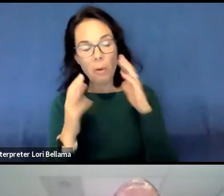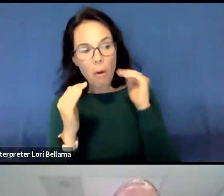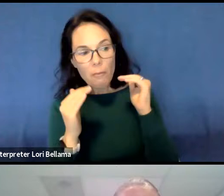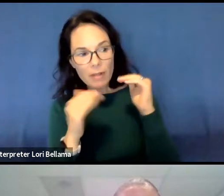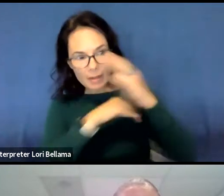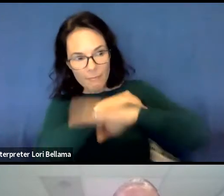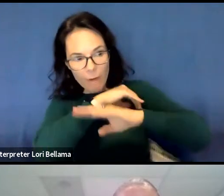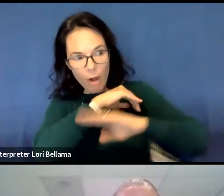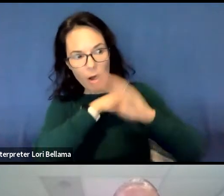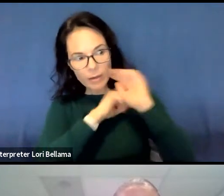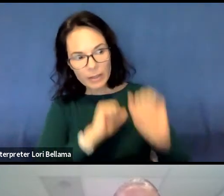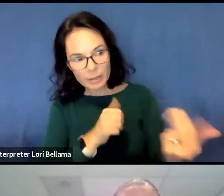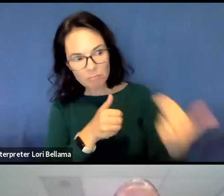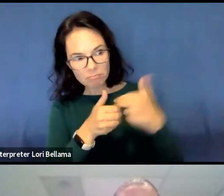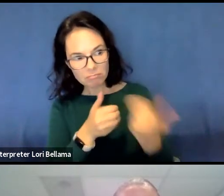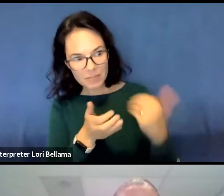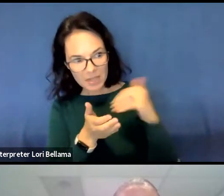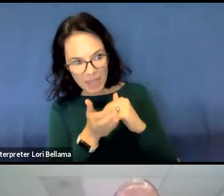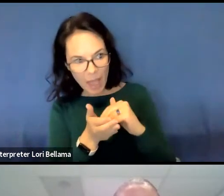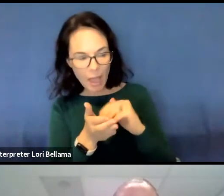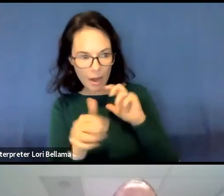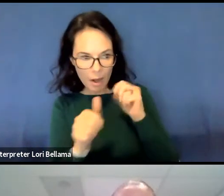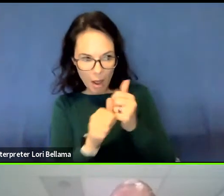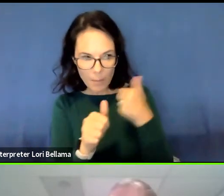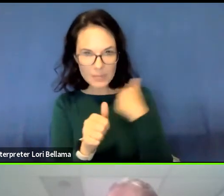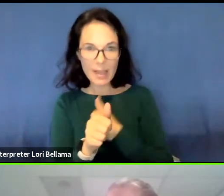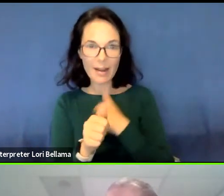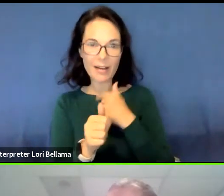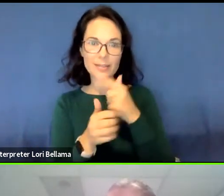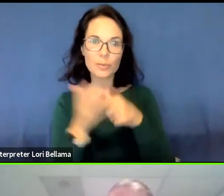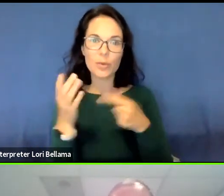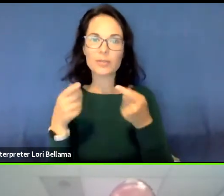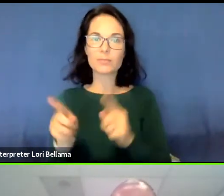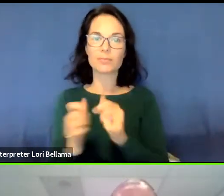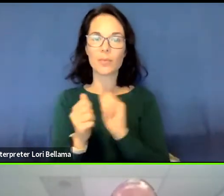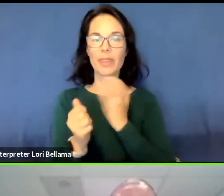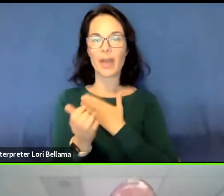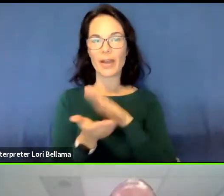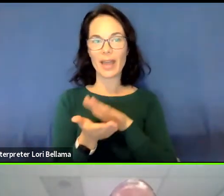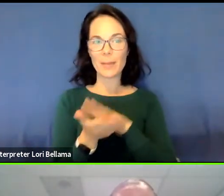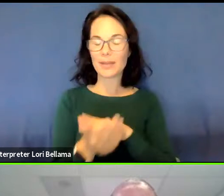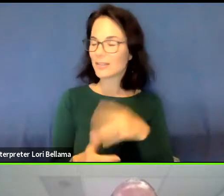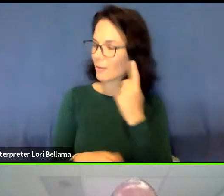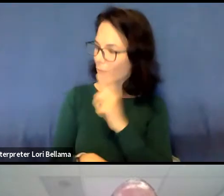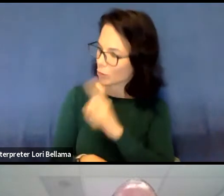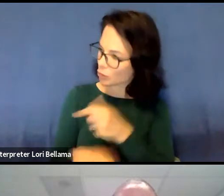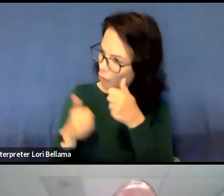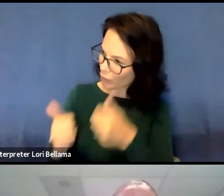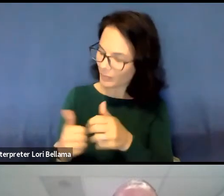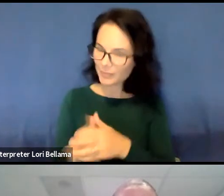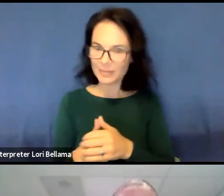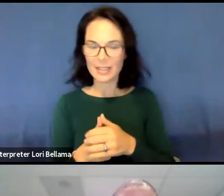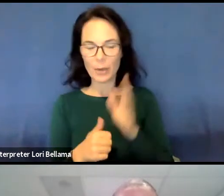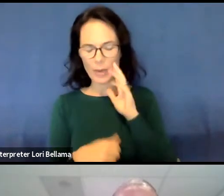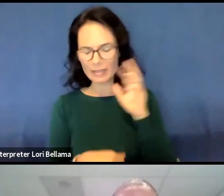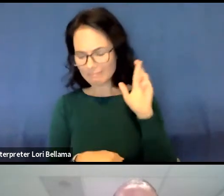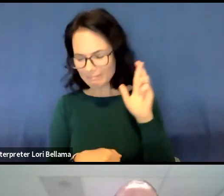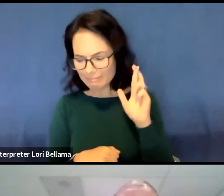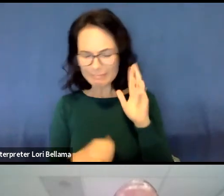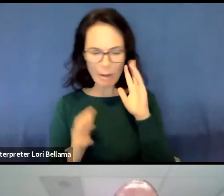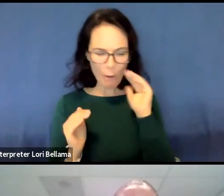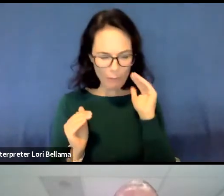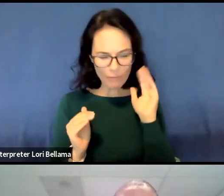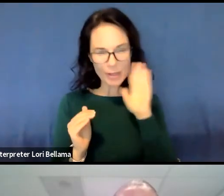get an update on what's happening on our campus. Yeah, for sure. Cross our fingers that we get some live athletics soon